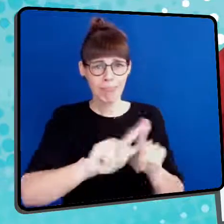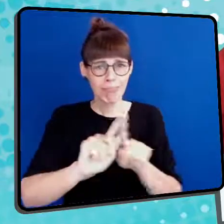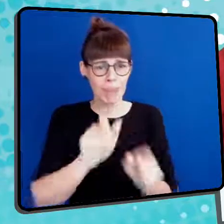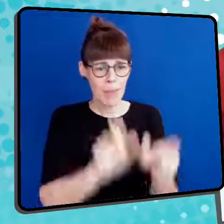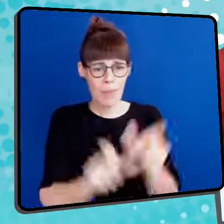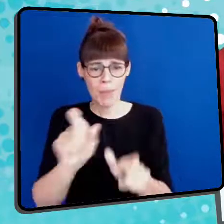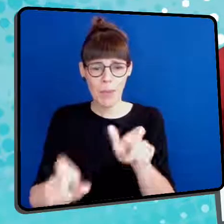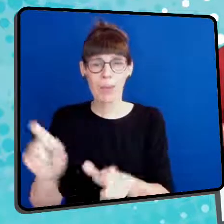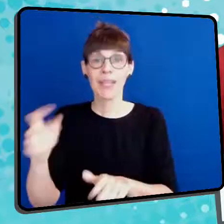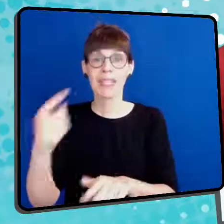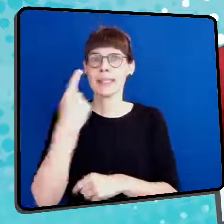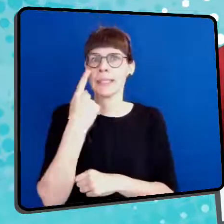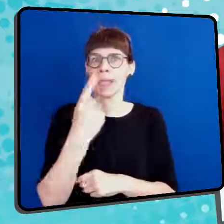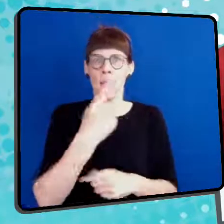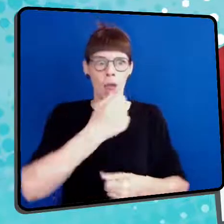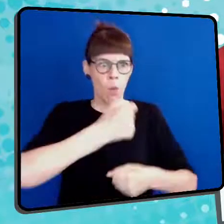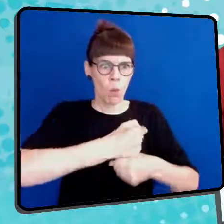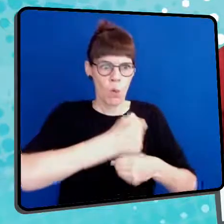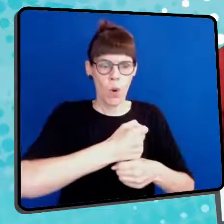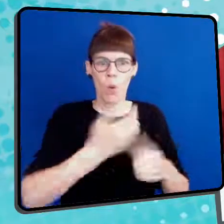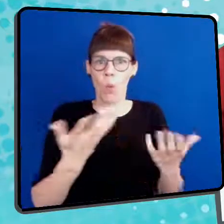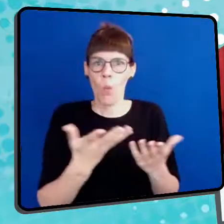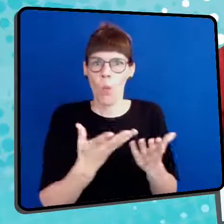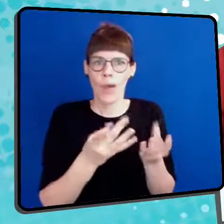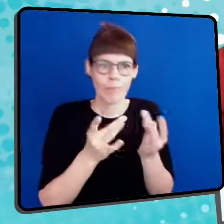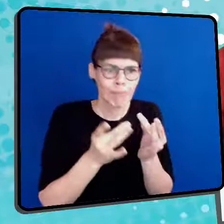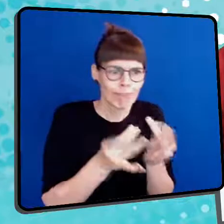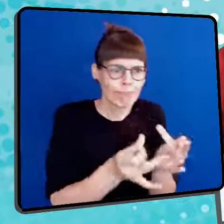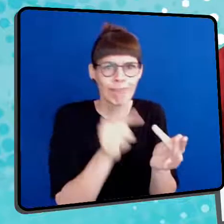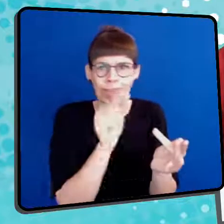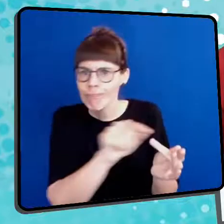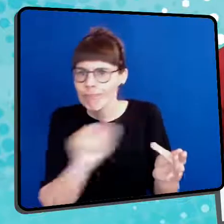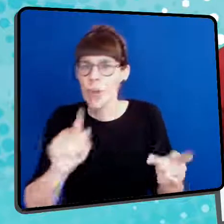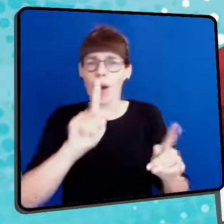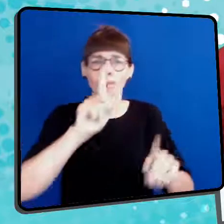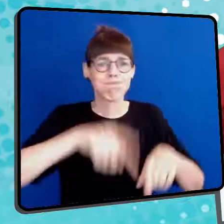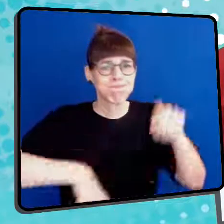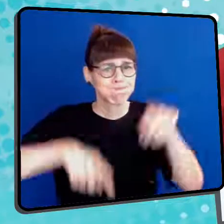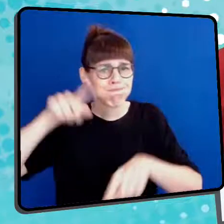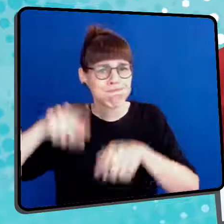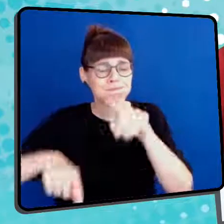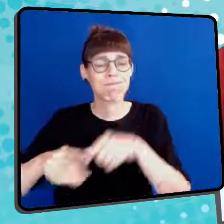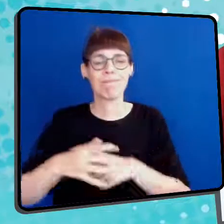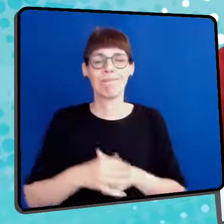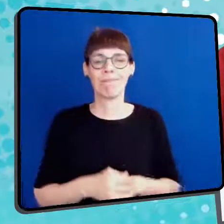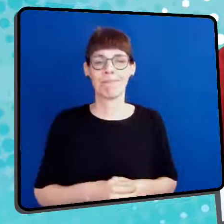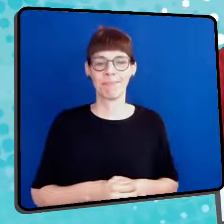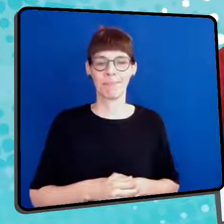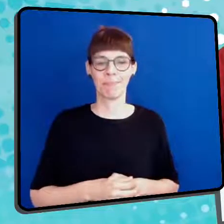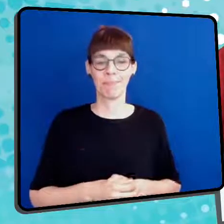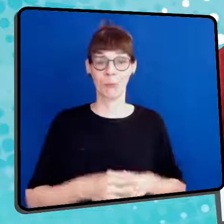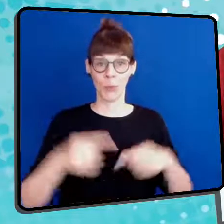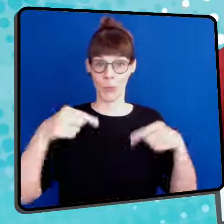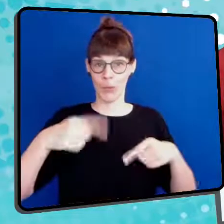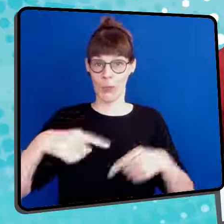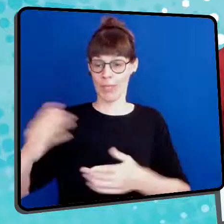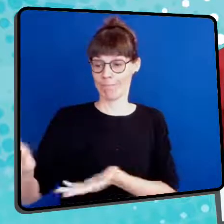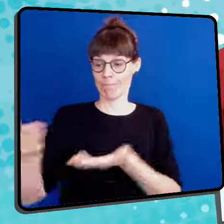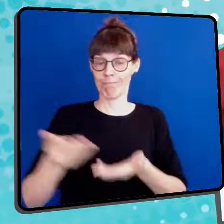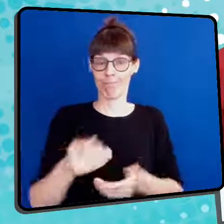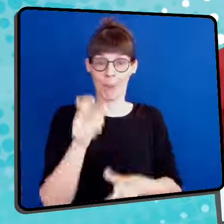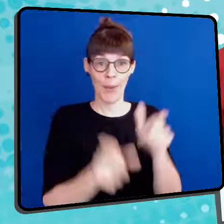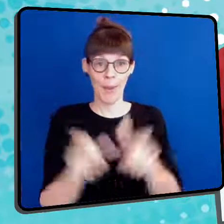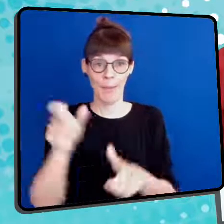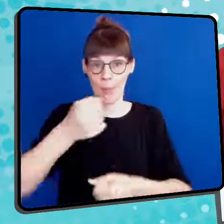sets involved in creating this full AI solution. So in this show, we invite people that work with AI from all over the